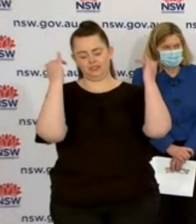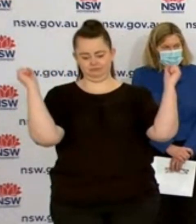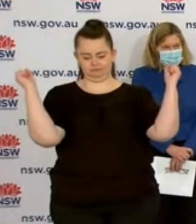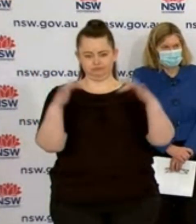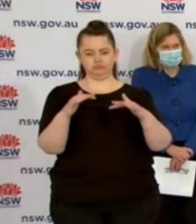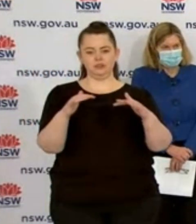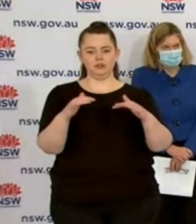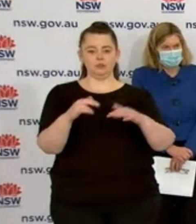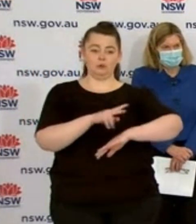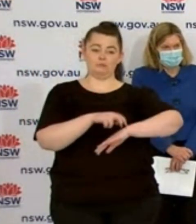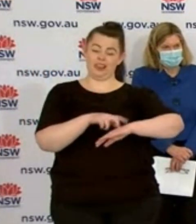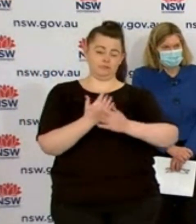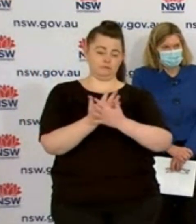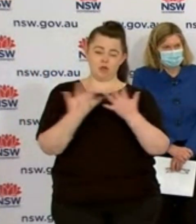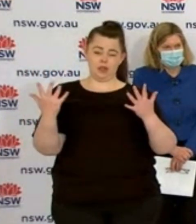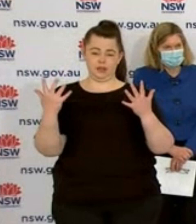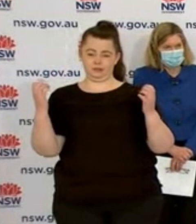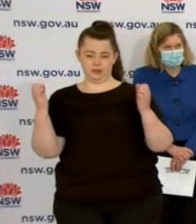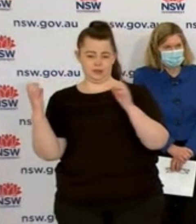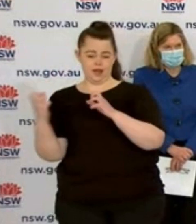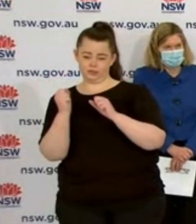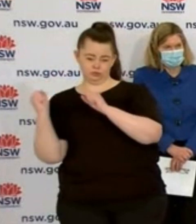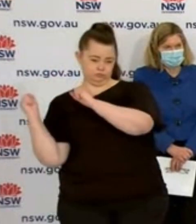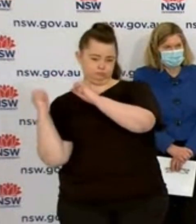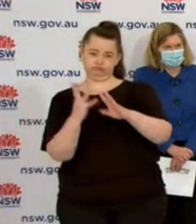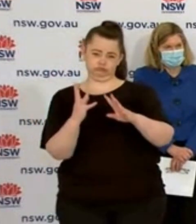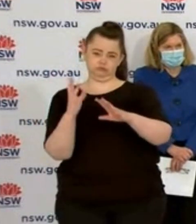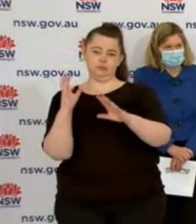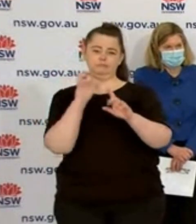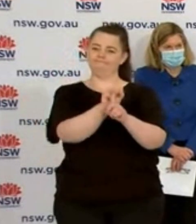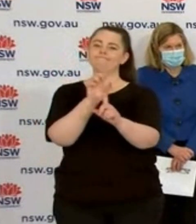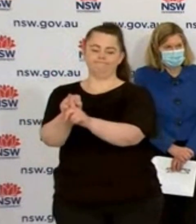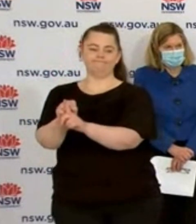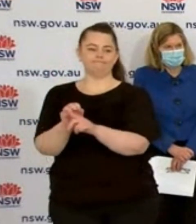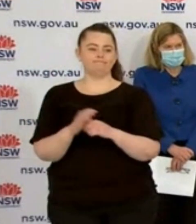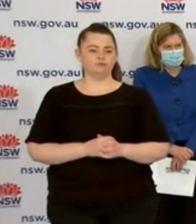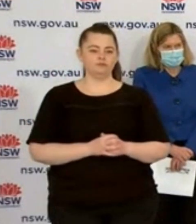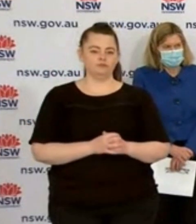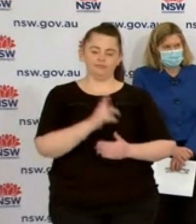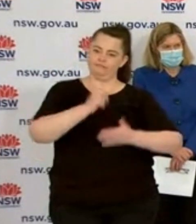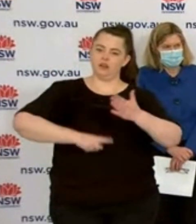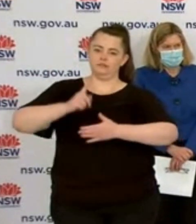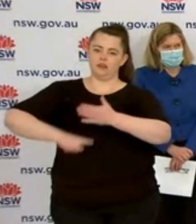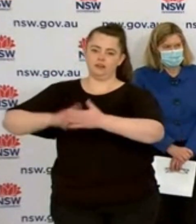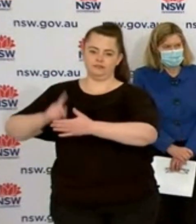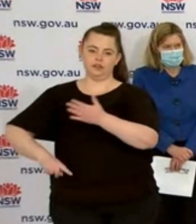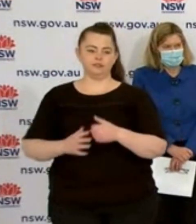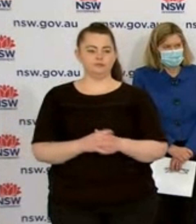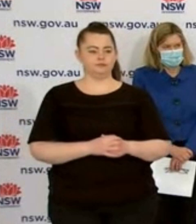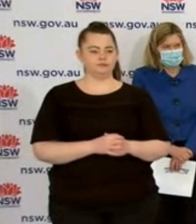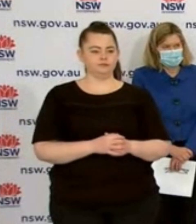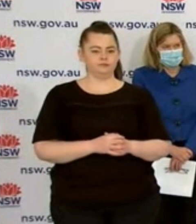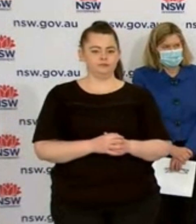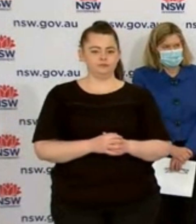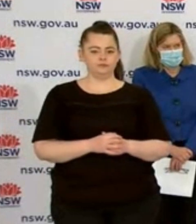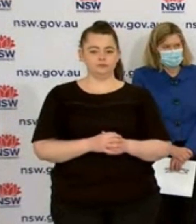up that gathering, and of course 31 infringements were issued. 8 infringements issued to people who thought that they could gather in a